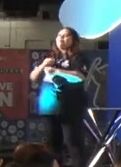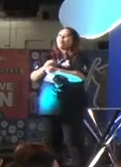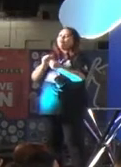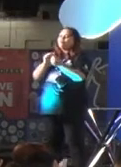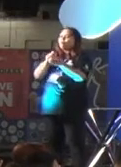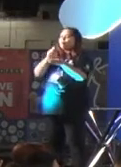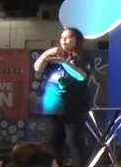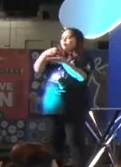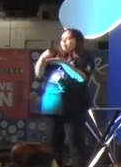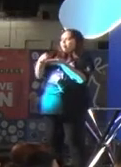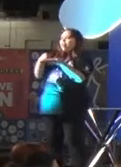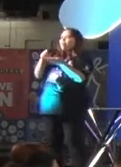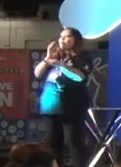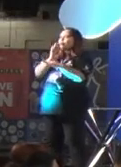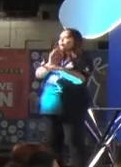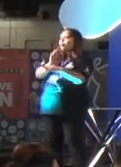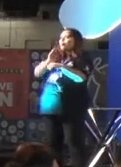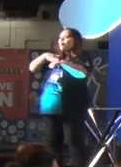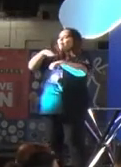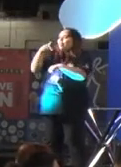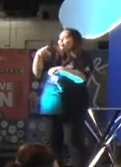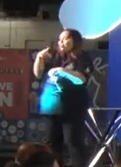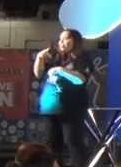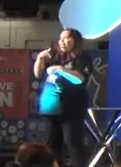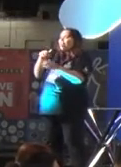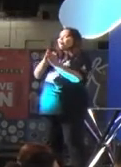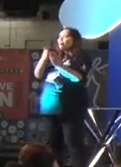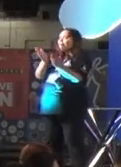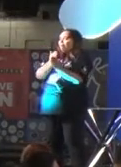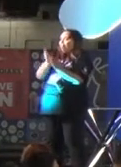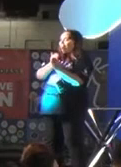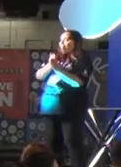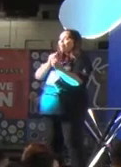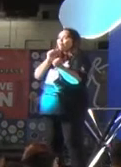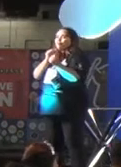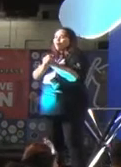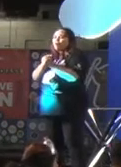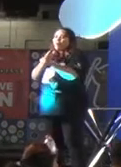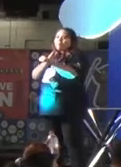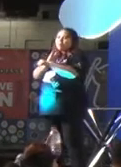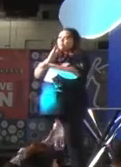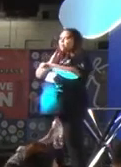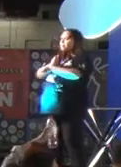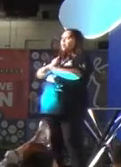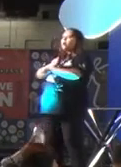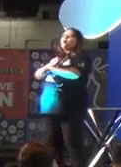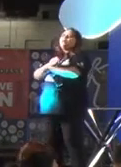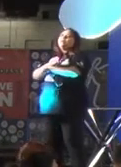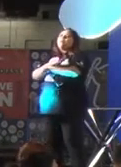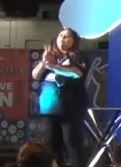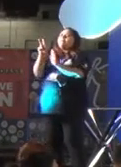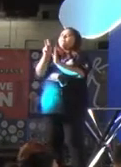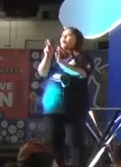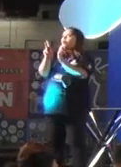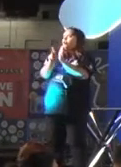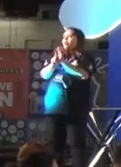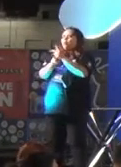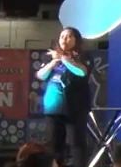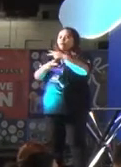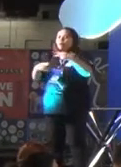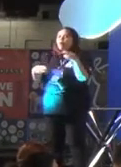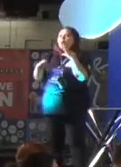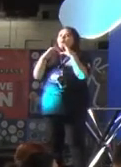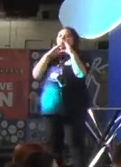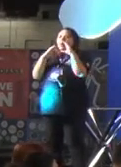7 books, and I've done a host of other projects in science communication. And so I want to